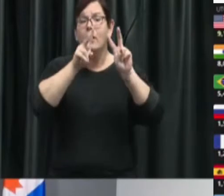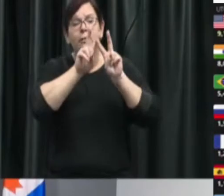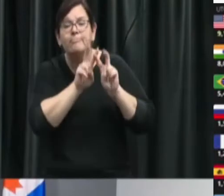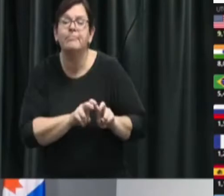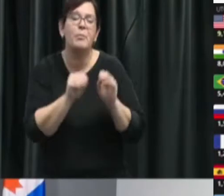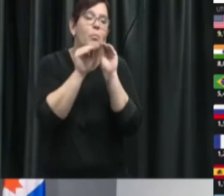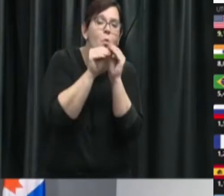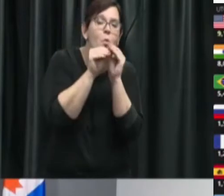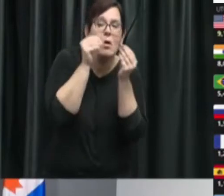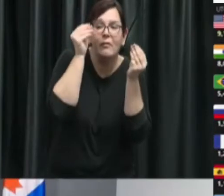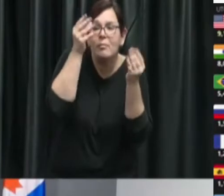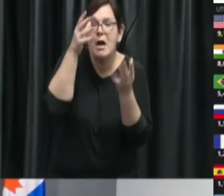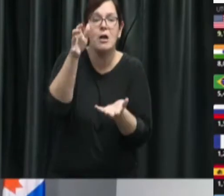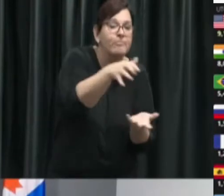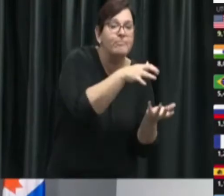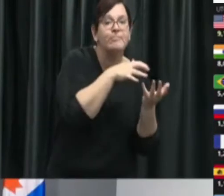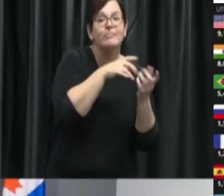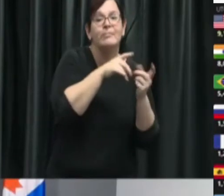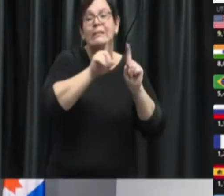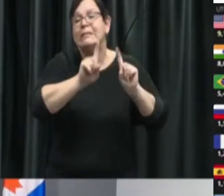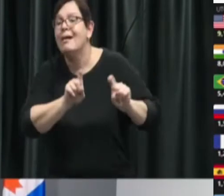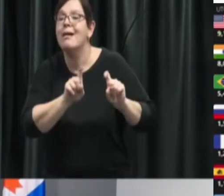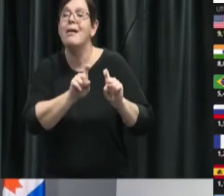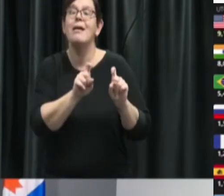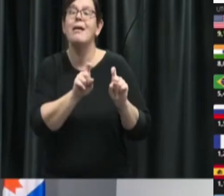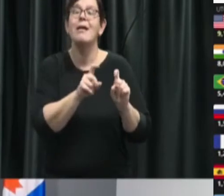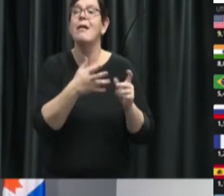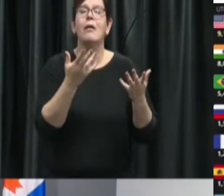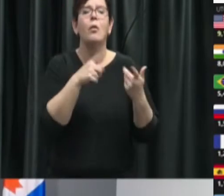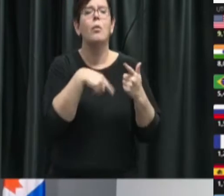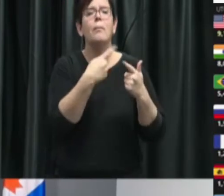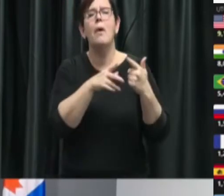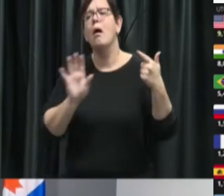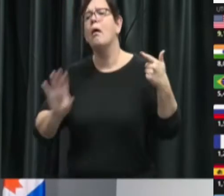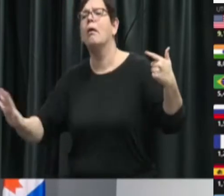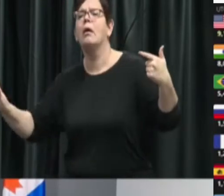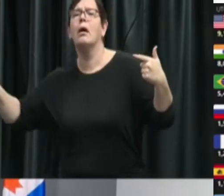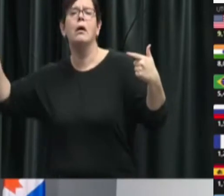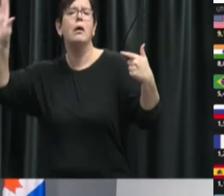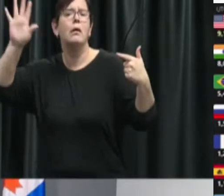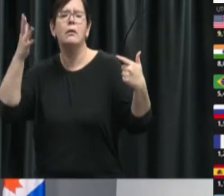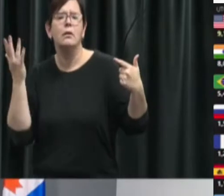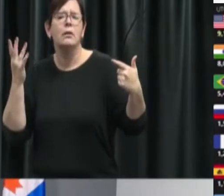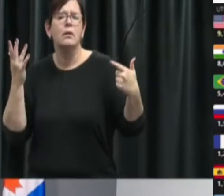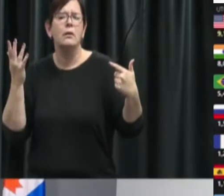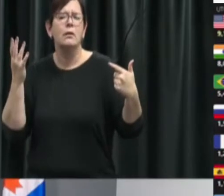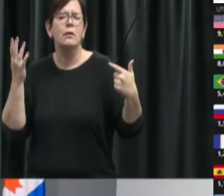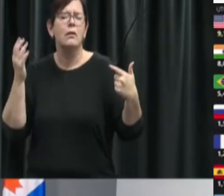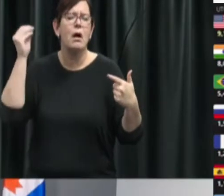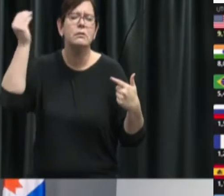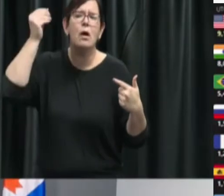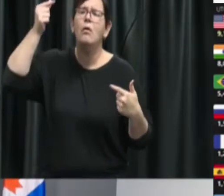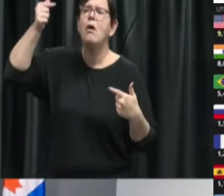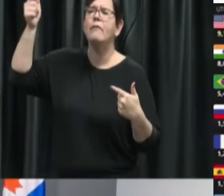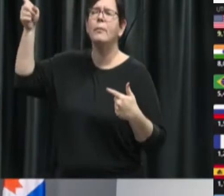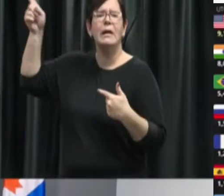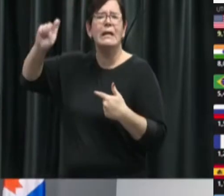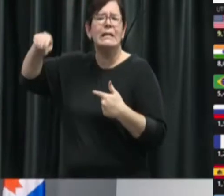could tell us what other areas you have requested the province step in to allow